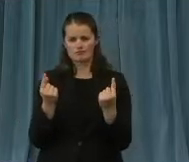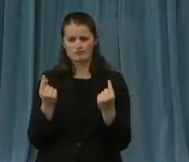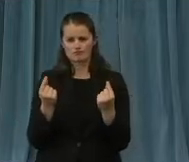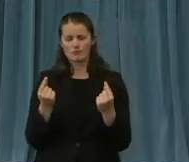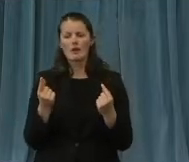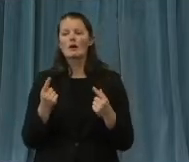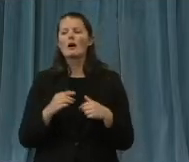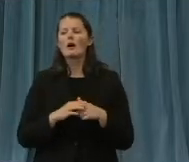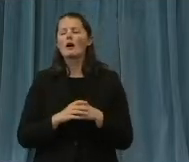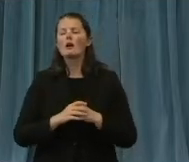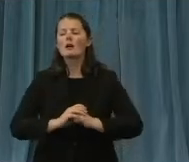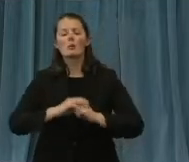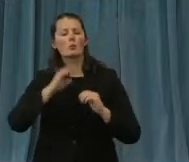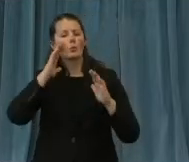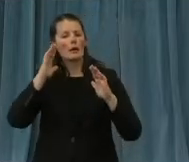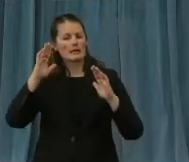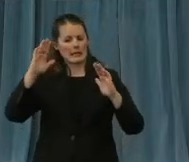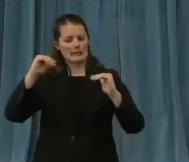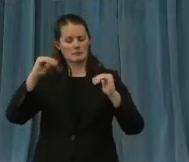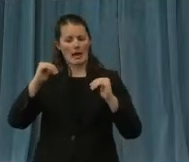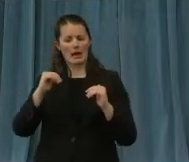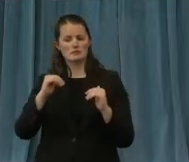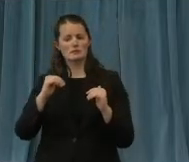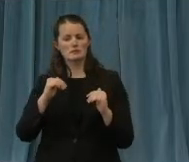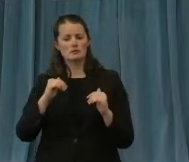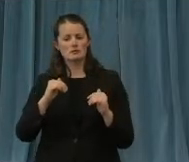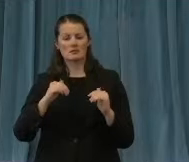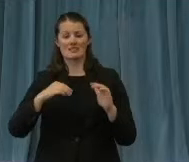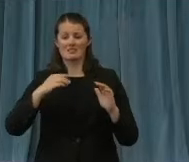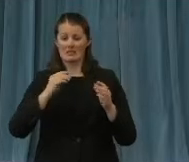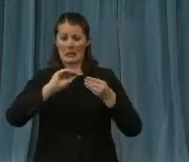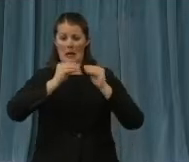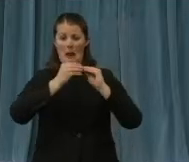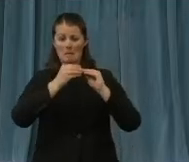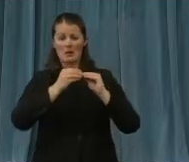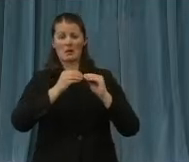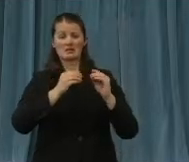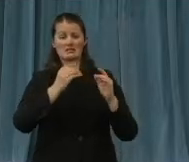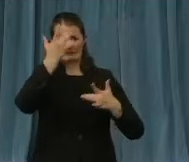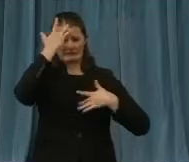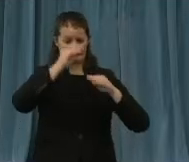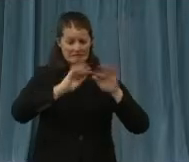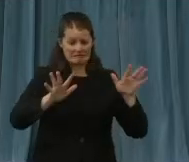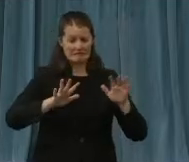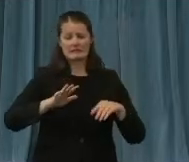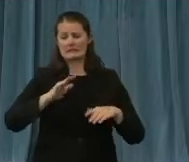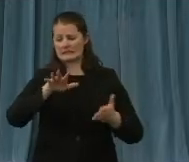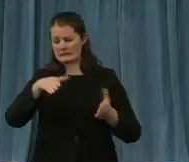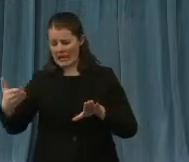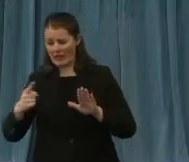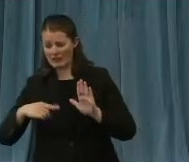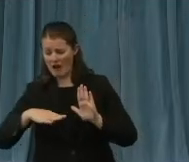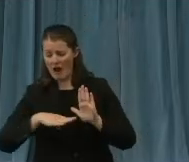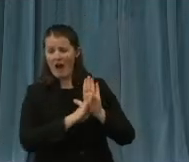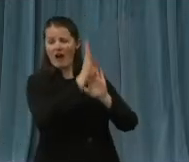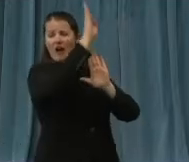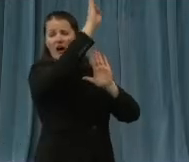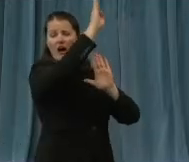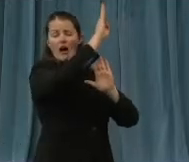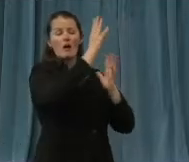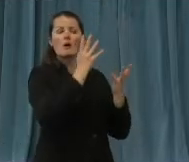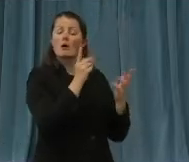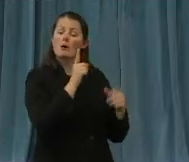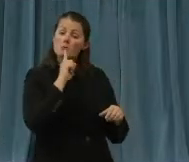people and deaths than were previously predicted should not be seen as an indication that our actions were unnecessary, but as a